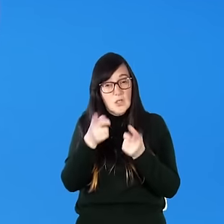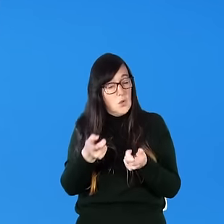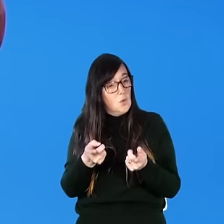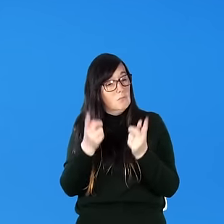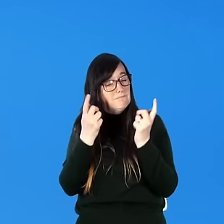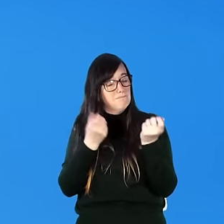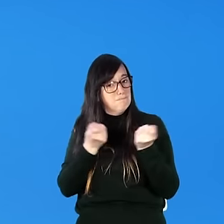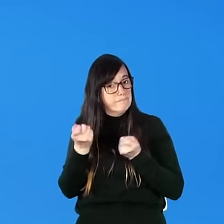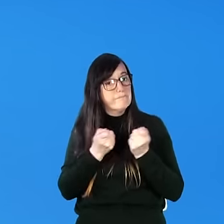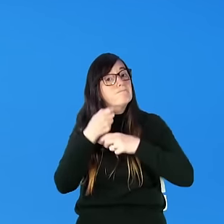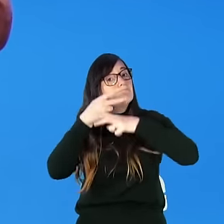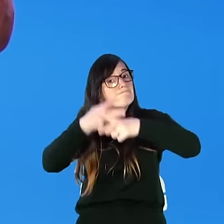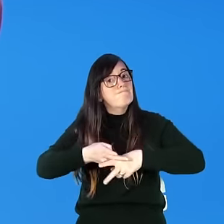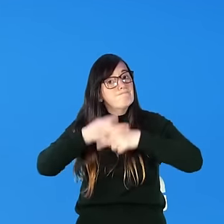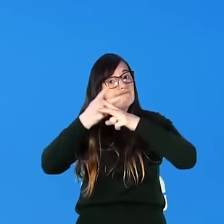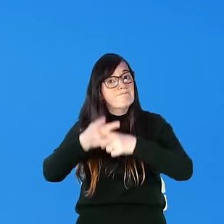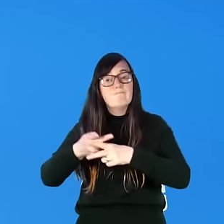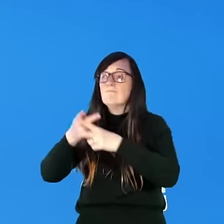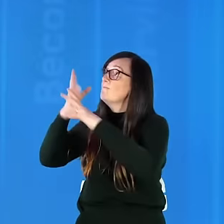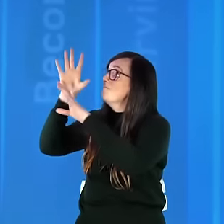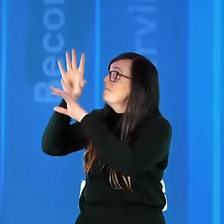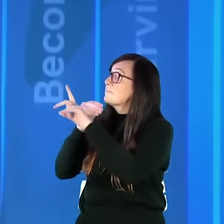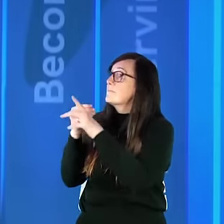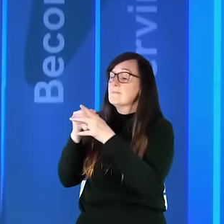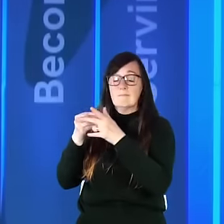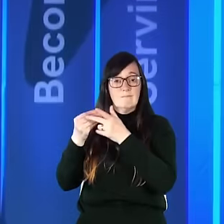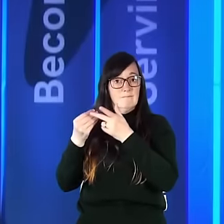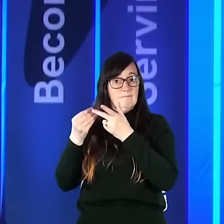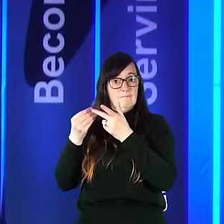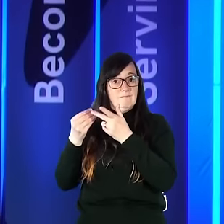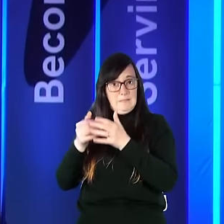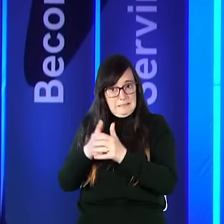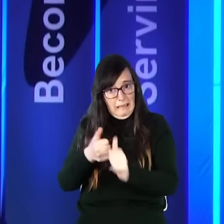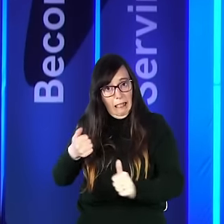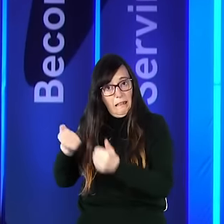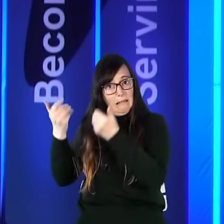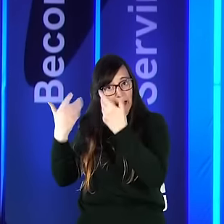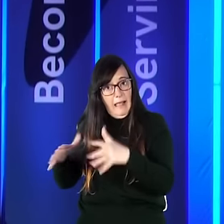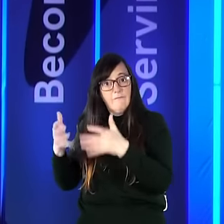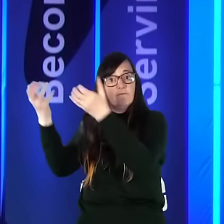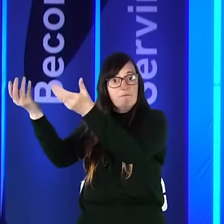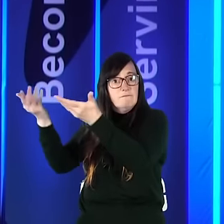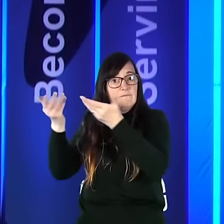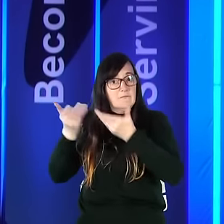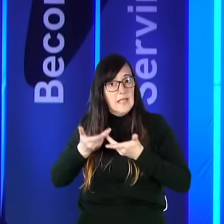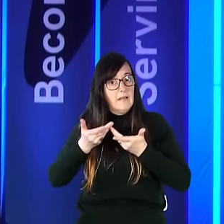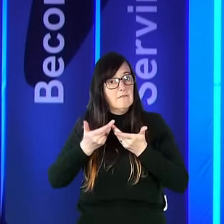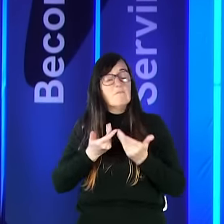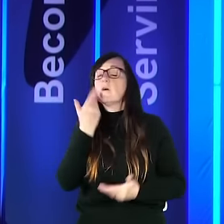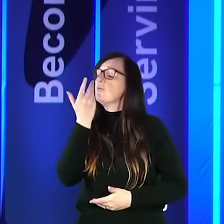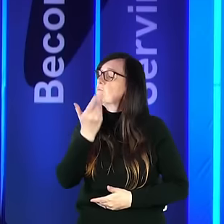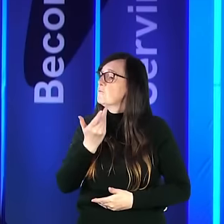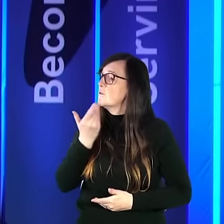God's image bearer, invested with skills and creativity to use for God's glory. You do that at work every day.